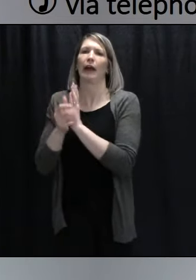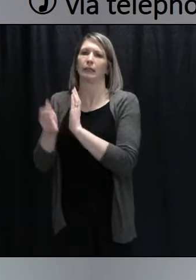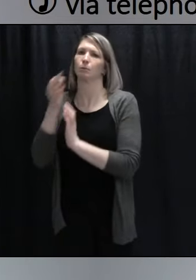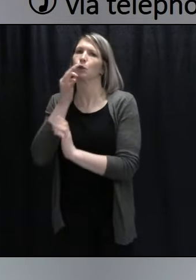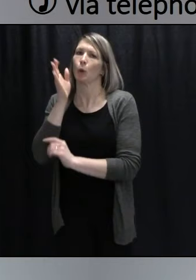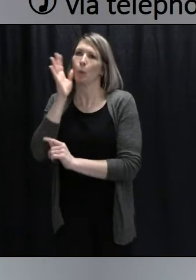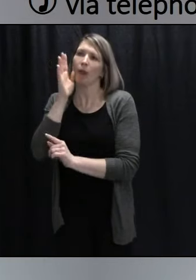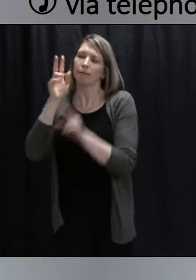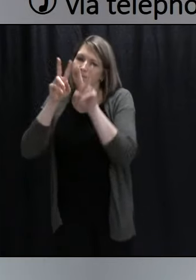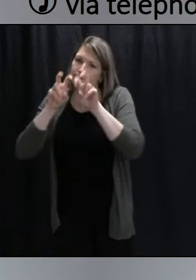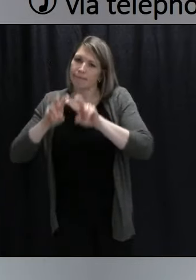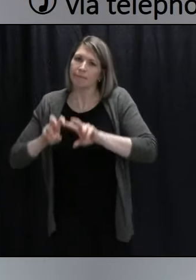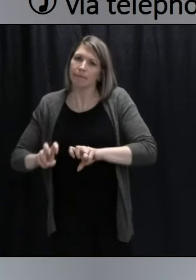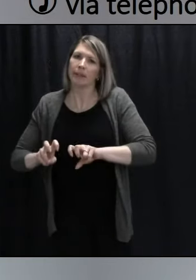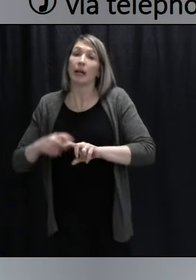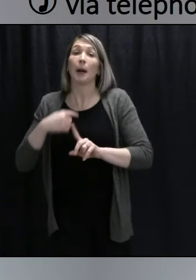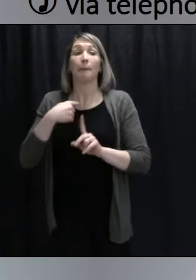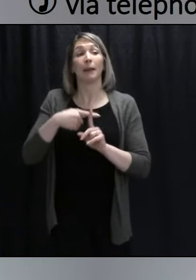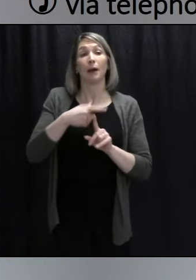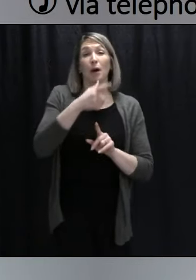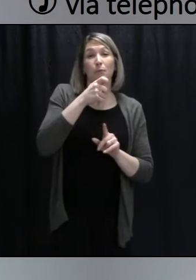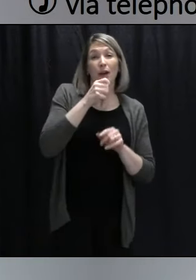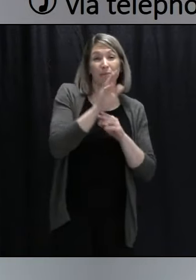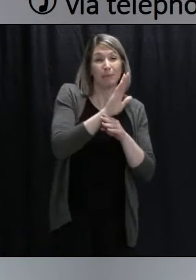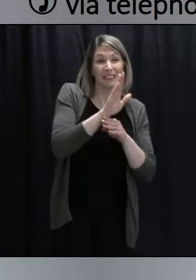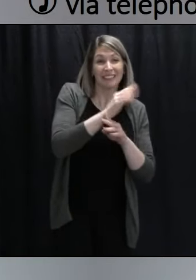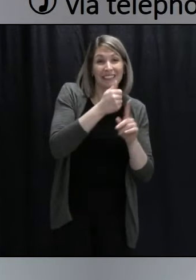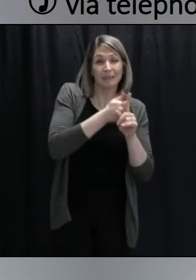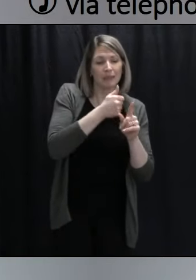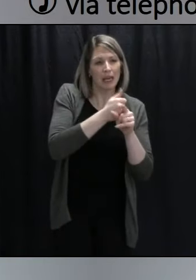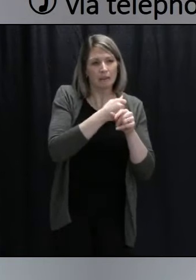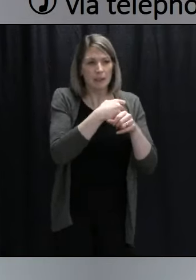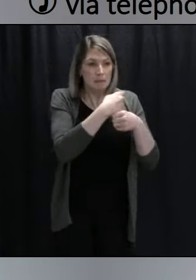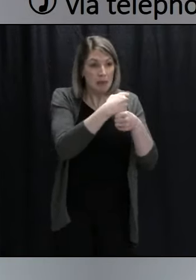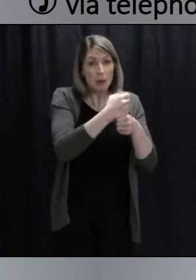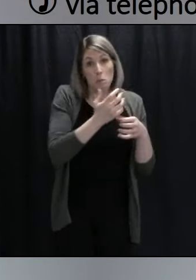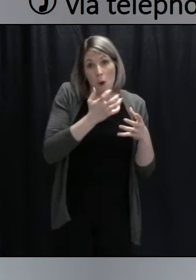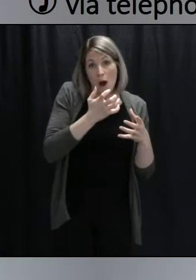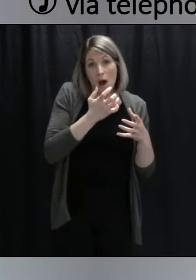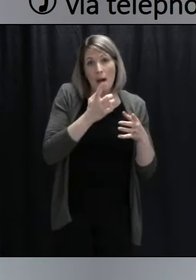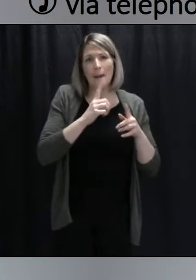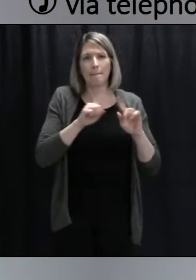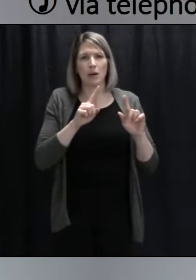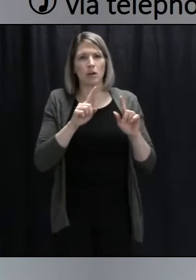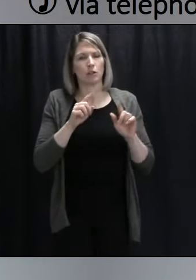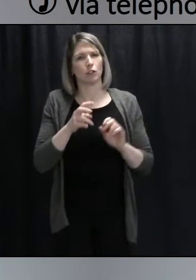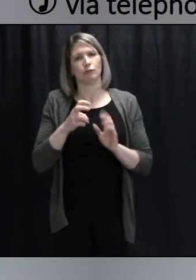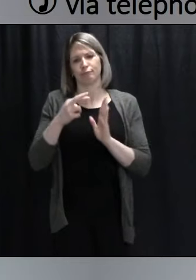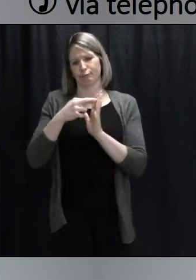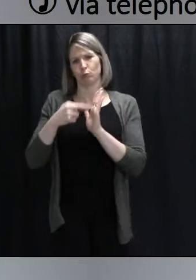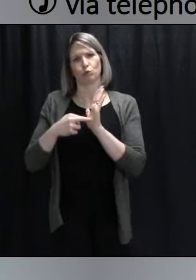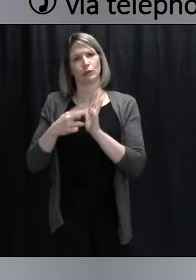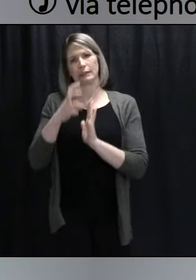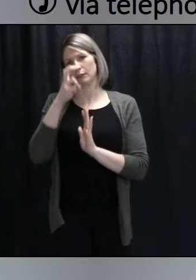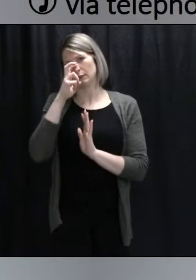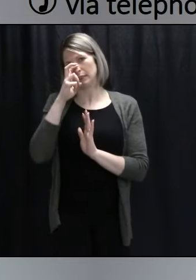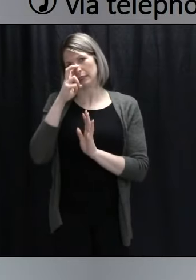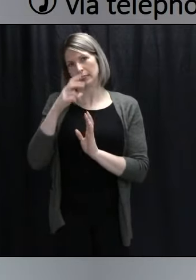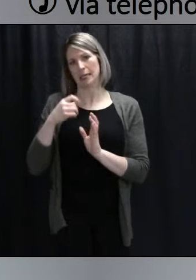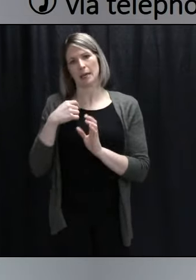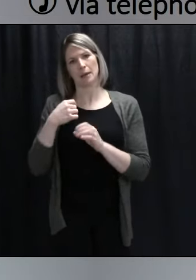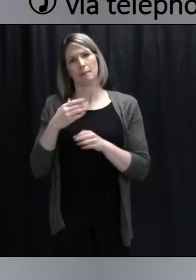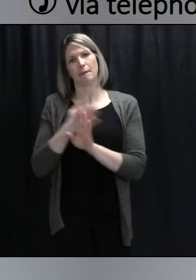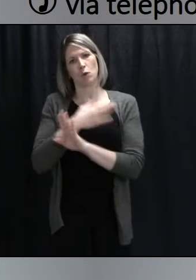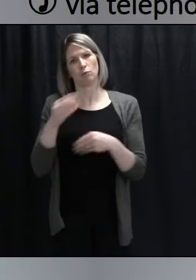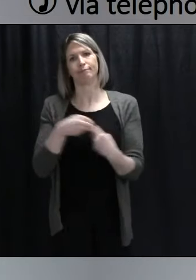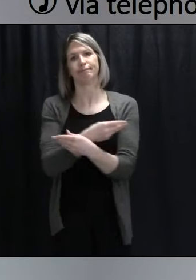I think it would be very difficult to give you a time on that, but I think everybody understands the urgency of this. We can buy them